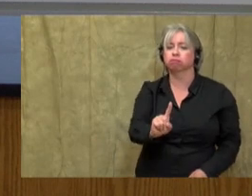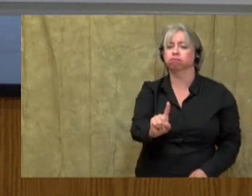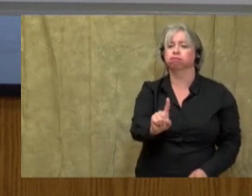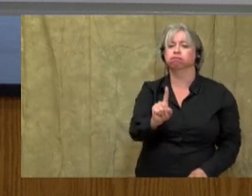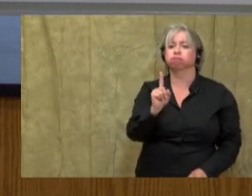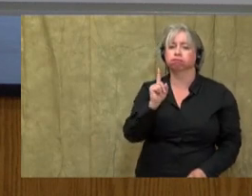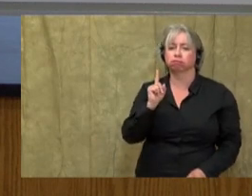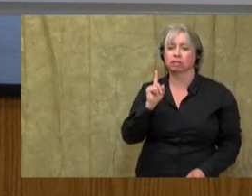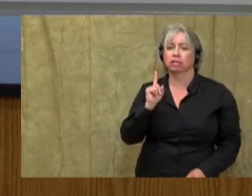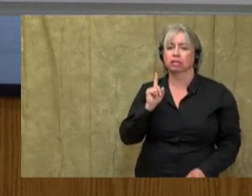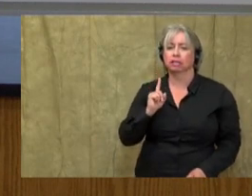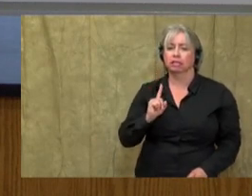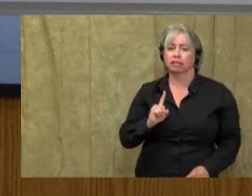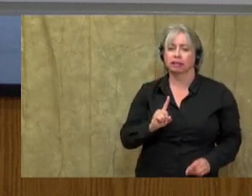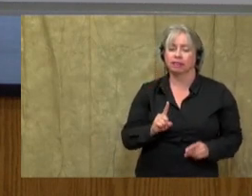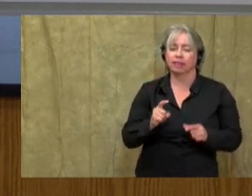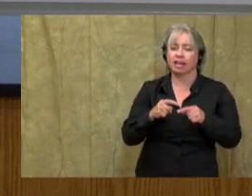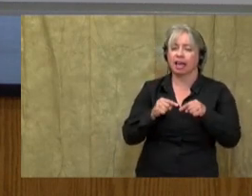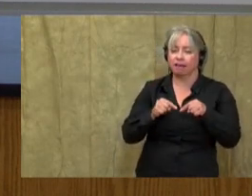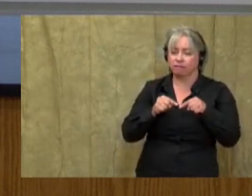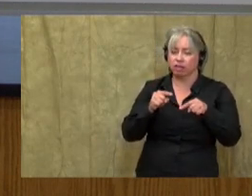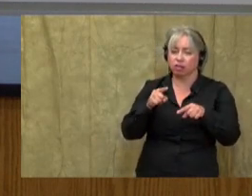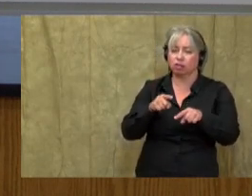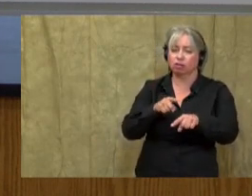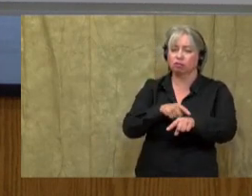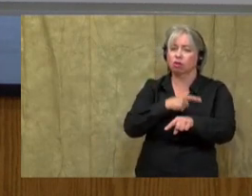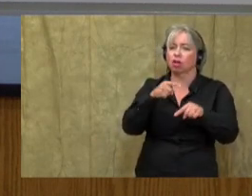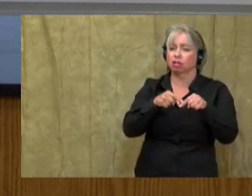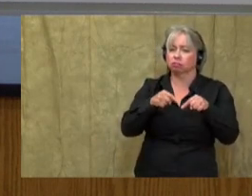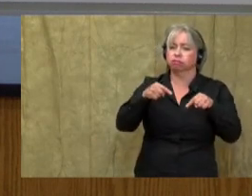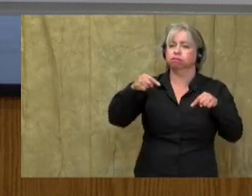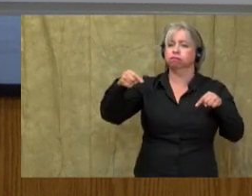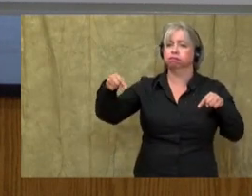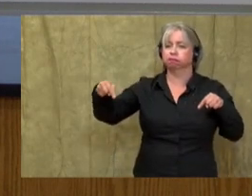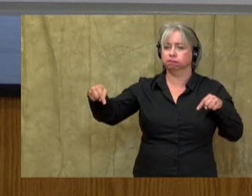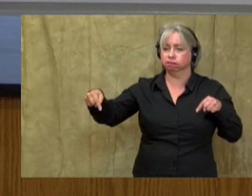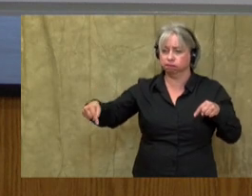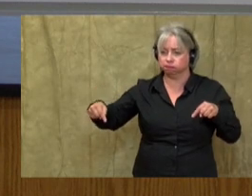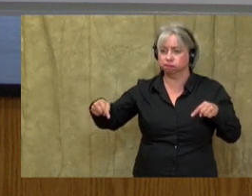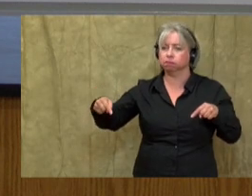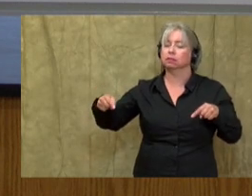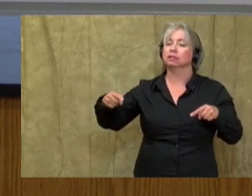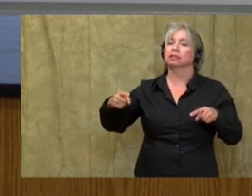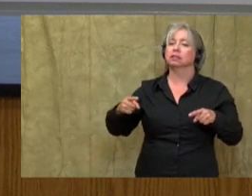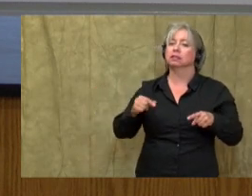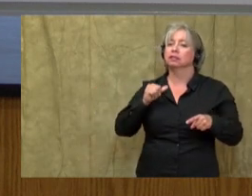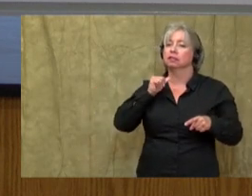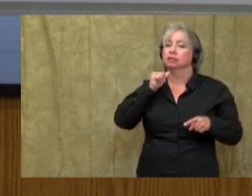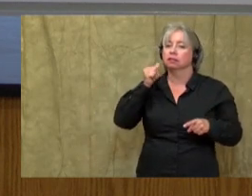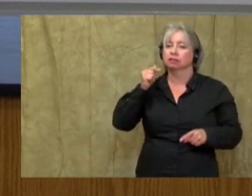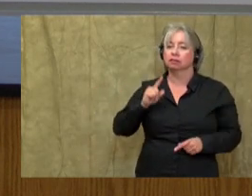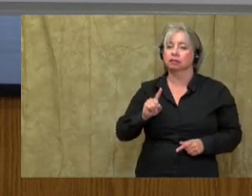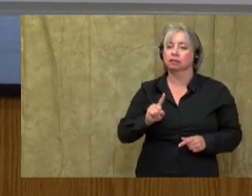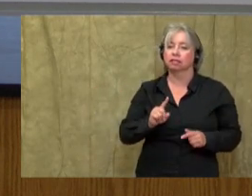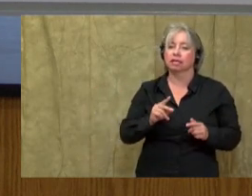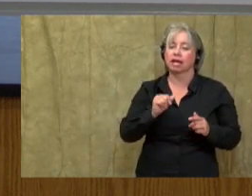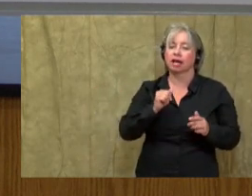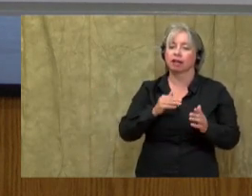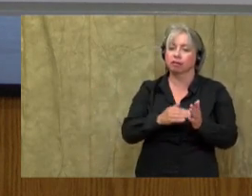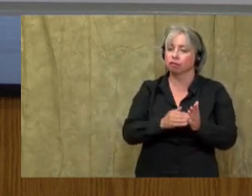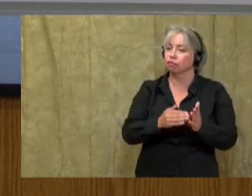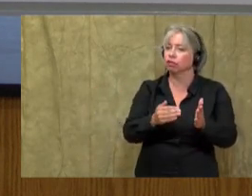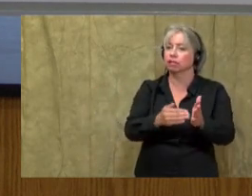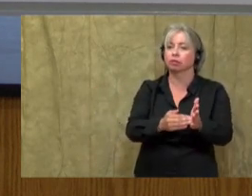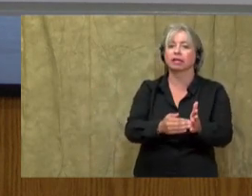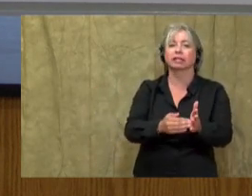a longer distance between those two people. They would be less frequent. All right,